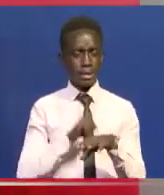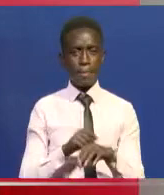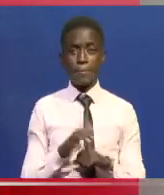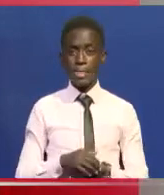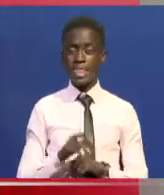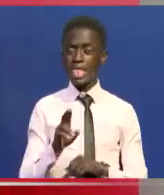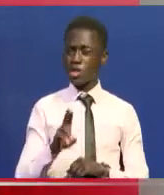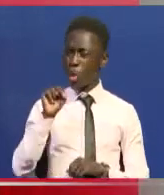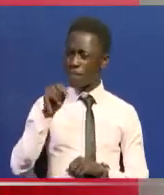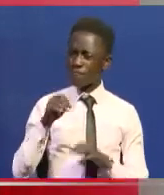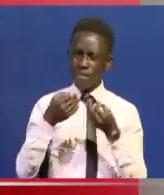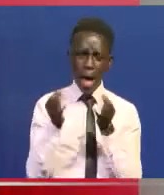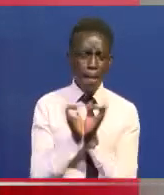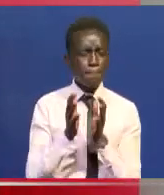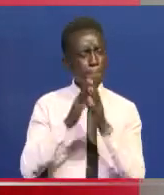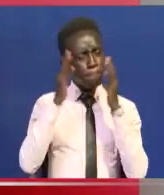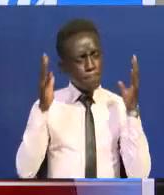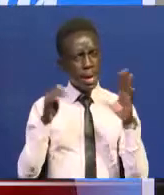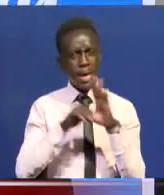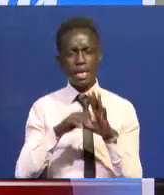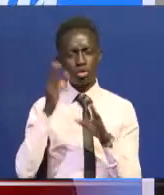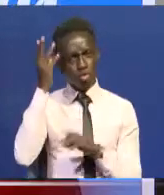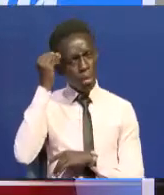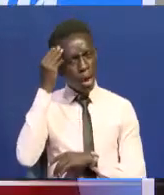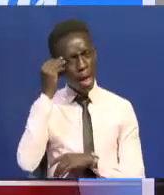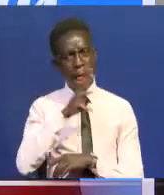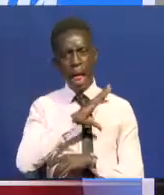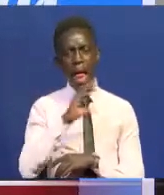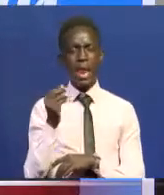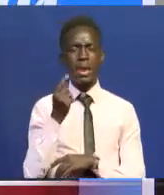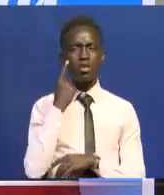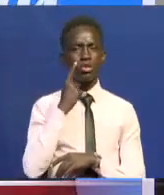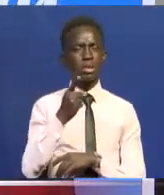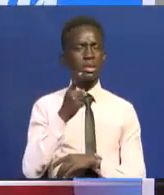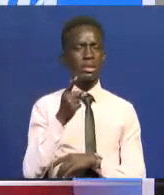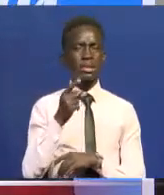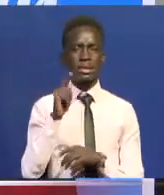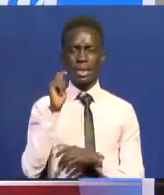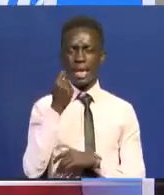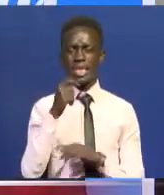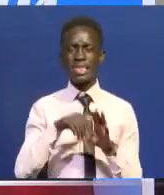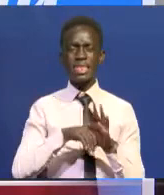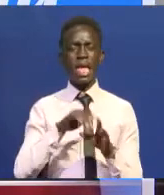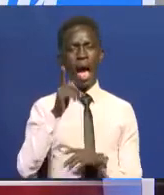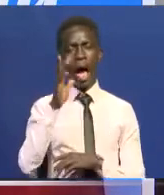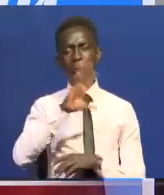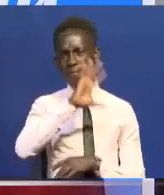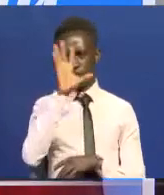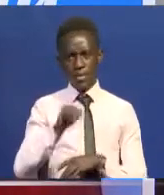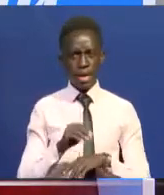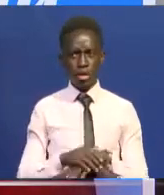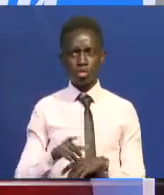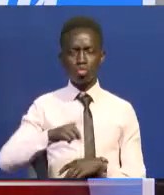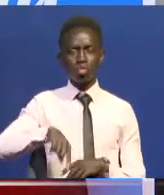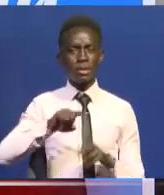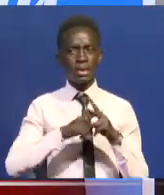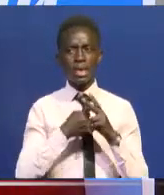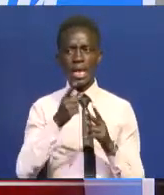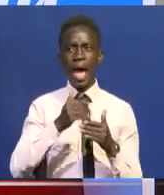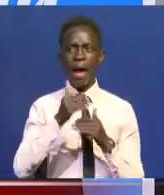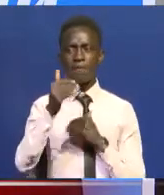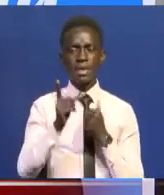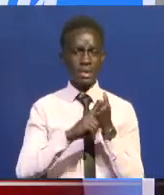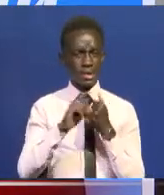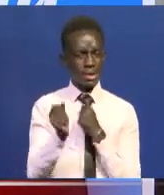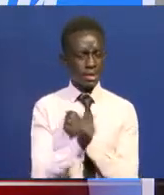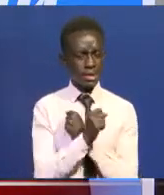in Somalia and those countries in the Horn of Africa. Because we are restarting this route after 6 years of love.